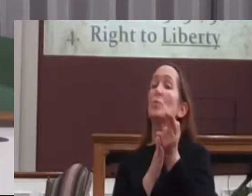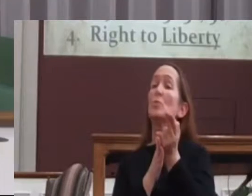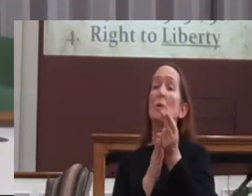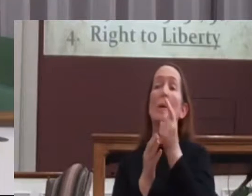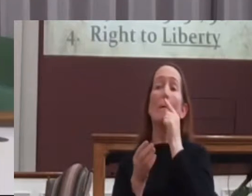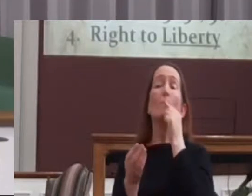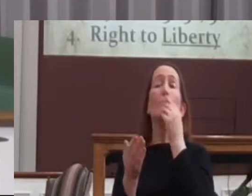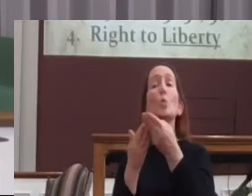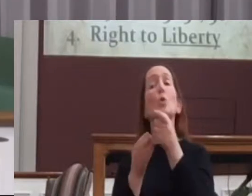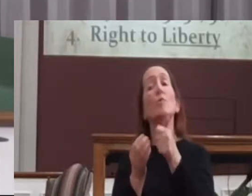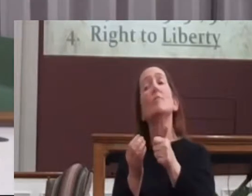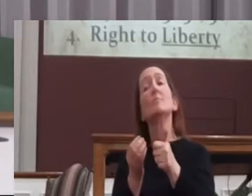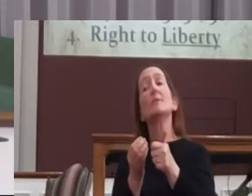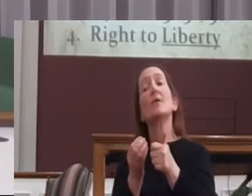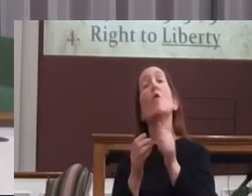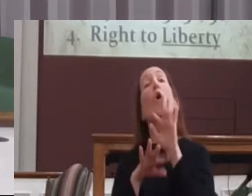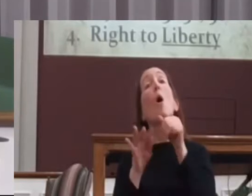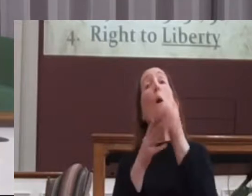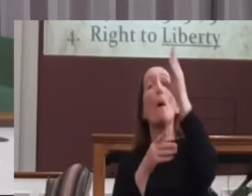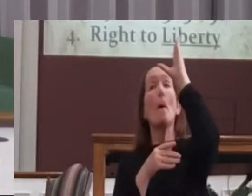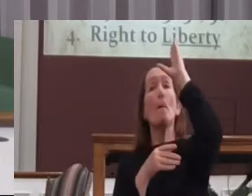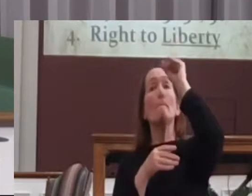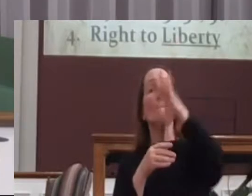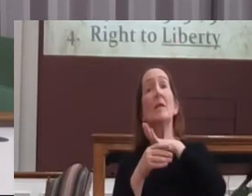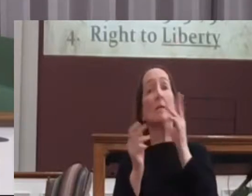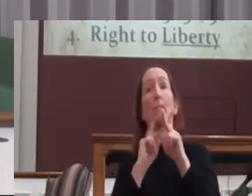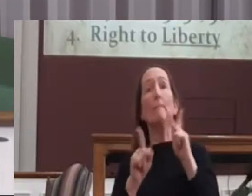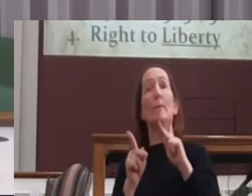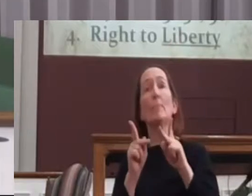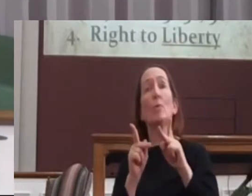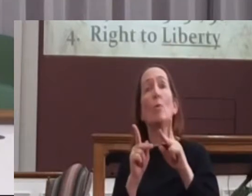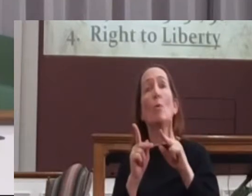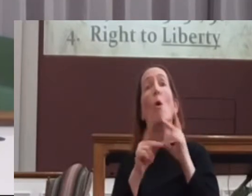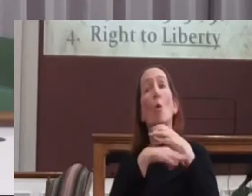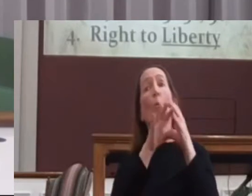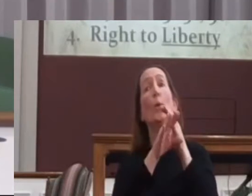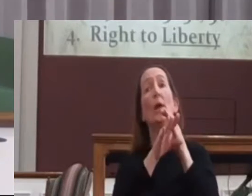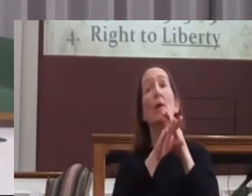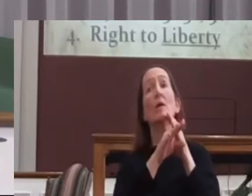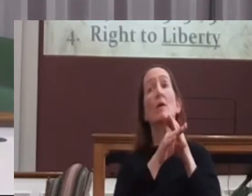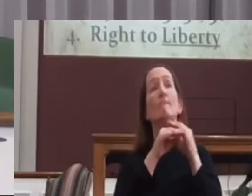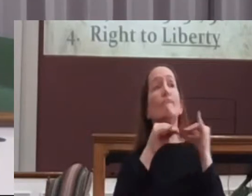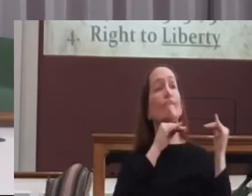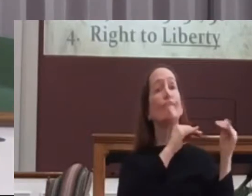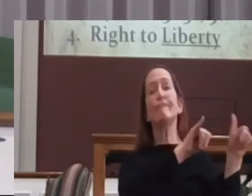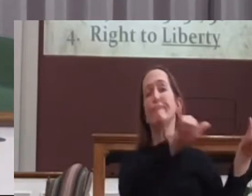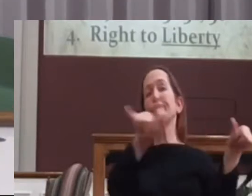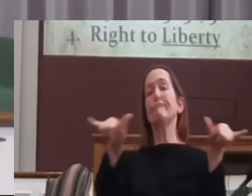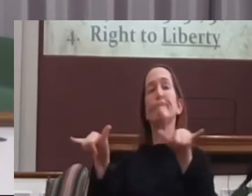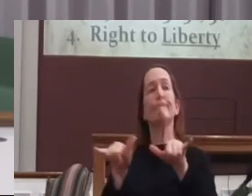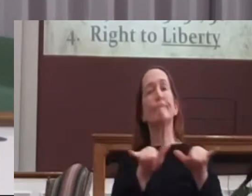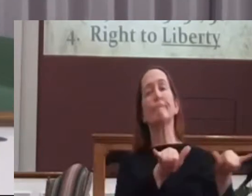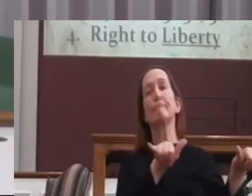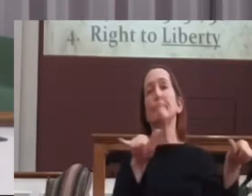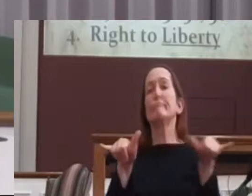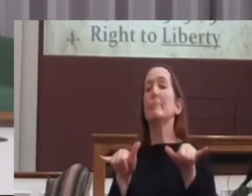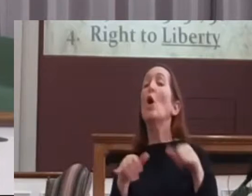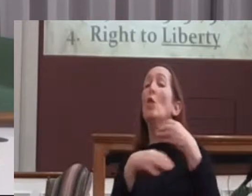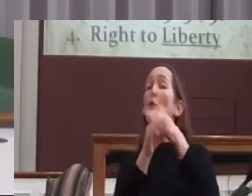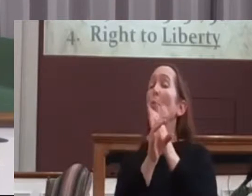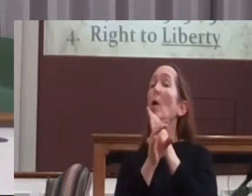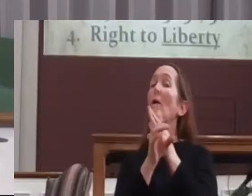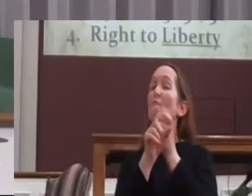self-evident, that all men are created equal, that they are endowed by their Creator with